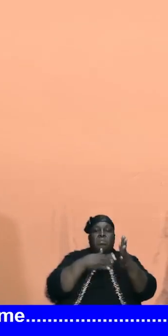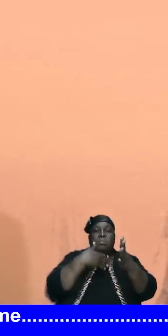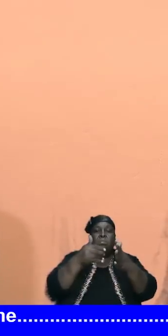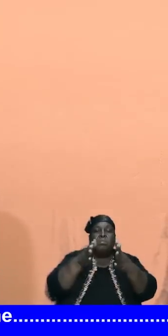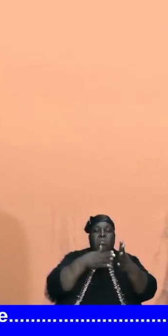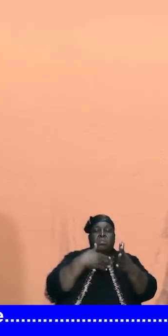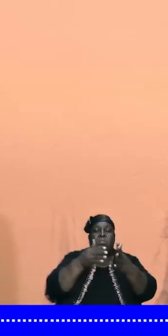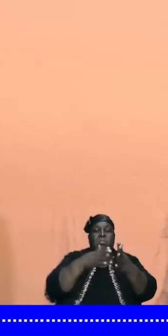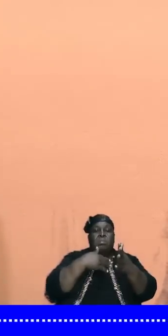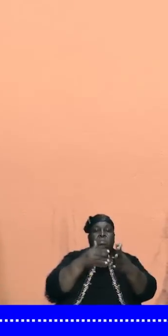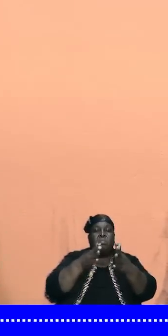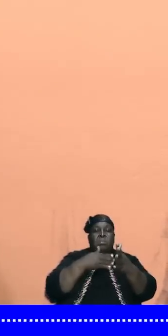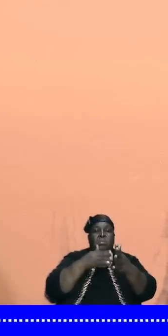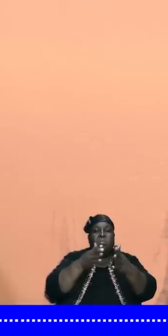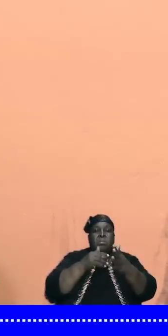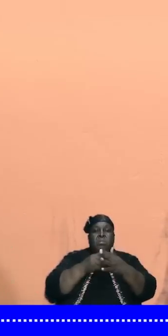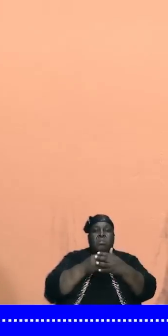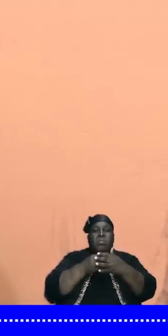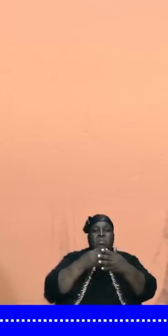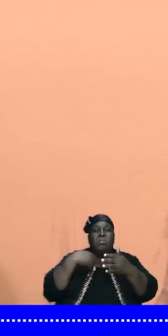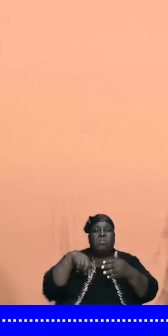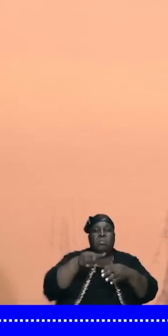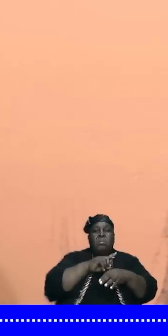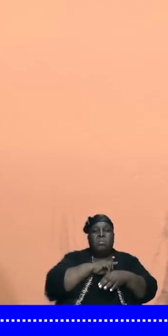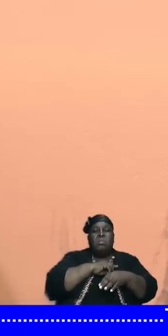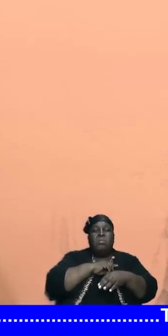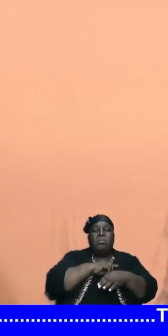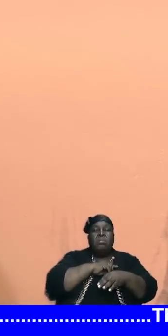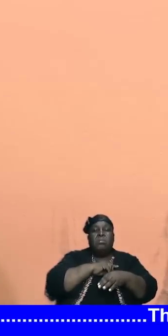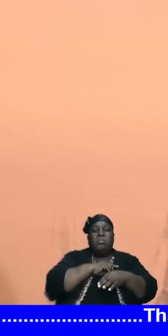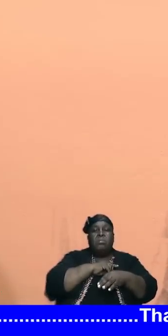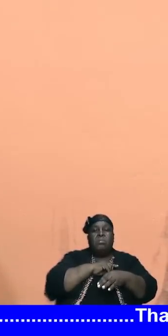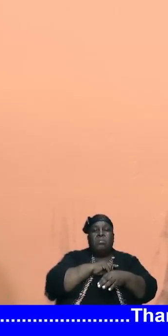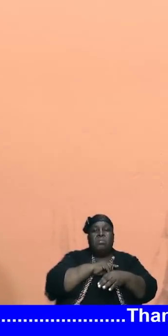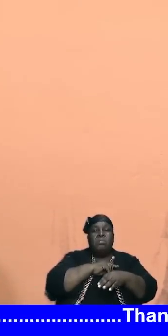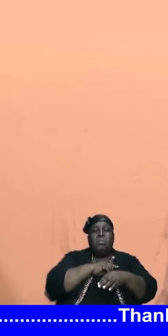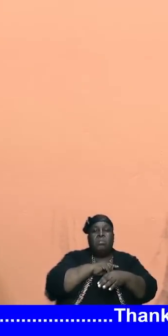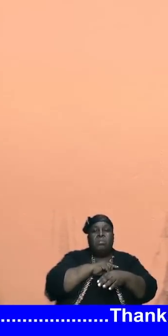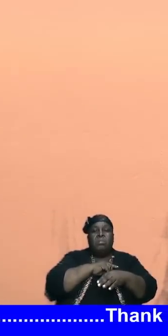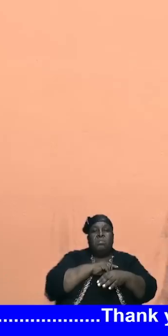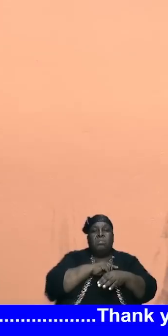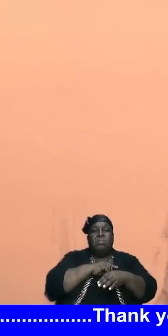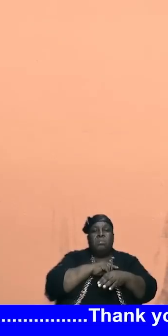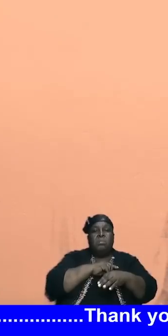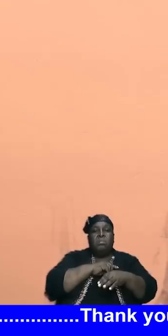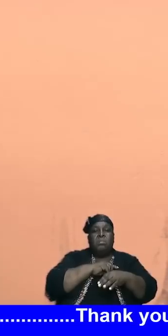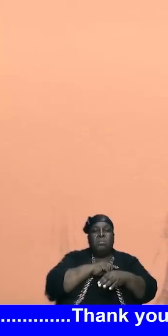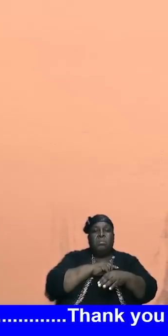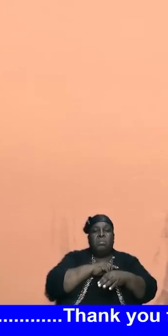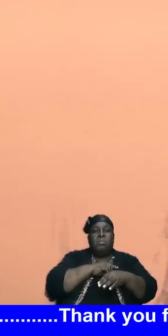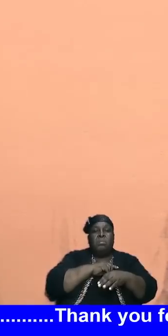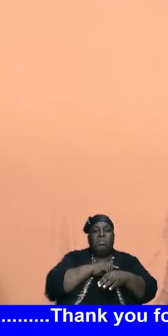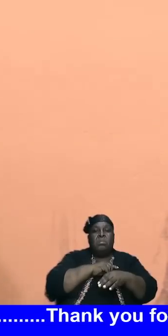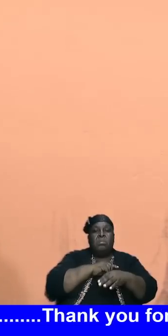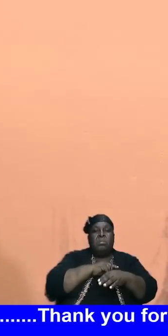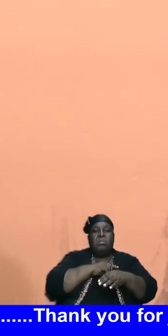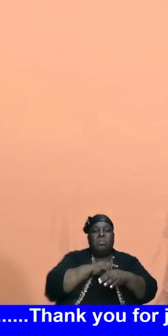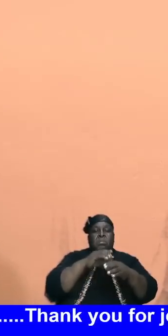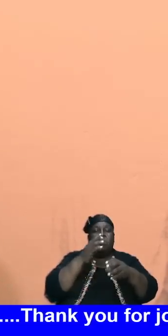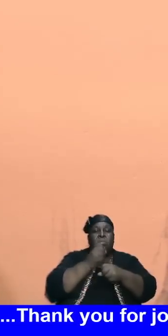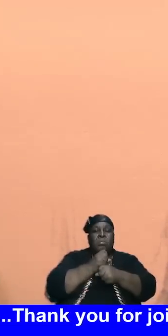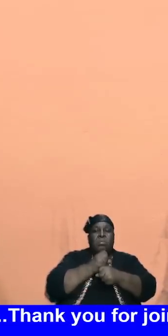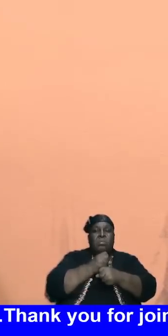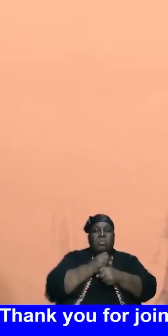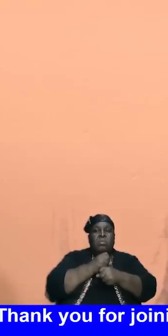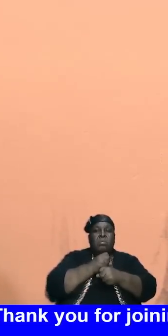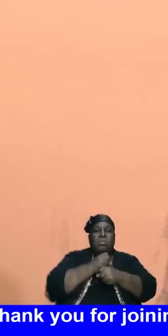praise God, that will be on in Ignite. But I'm expecting that every saint, get yourselves ready to